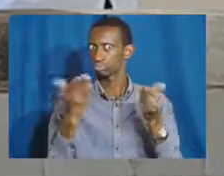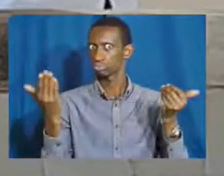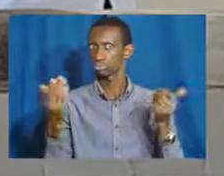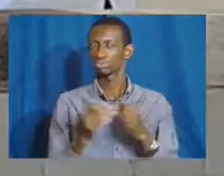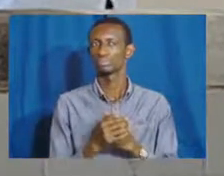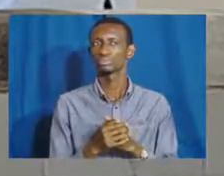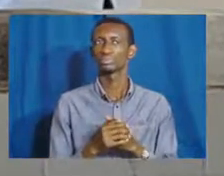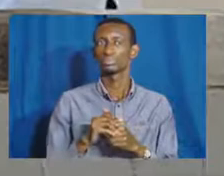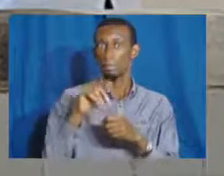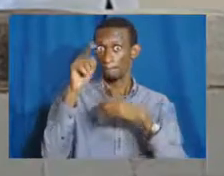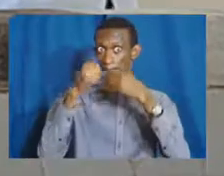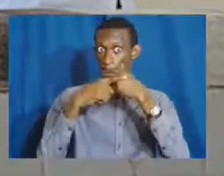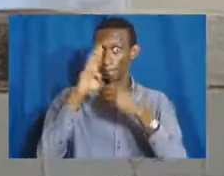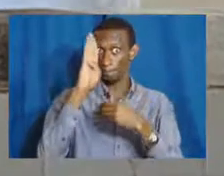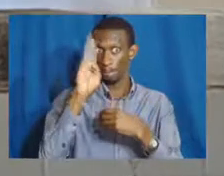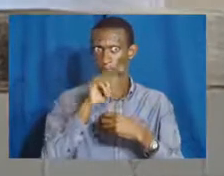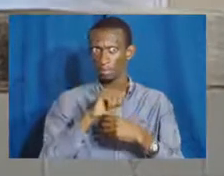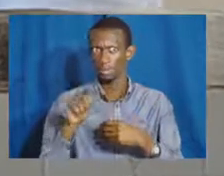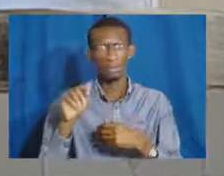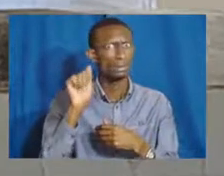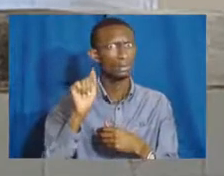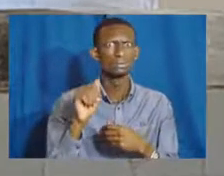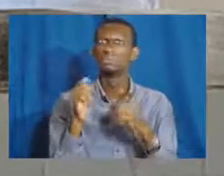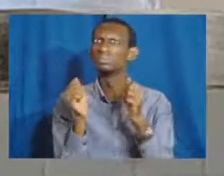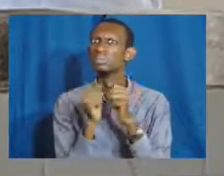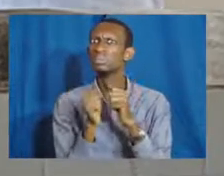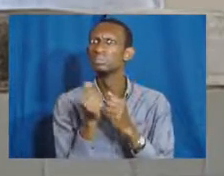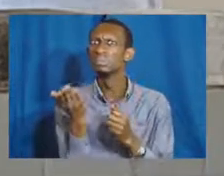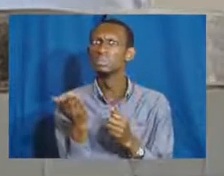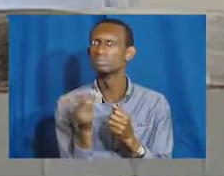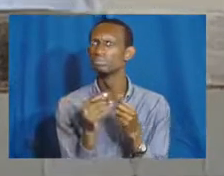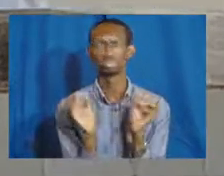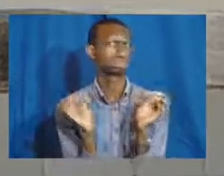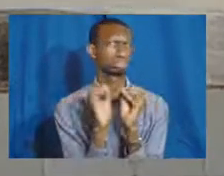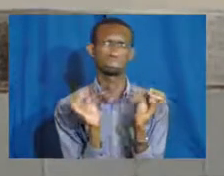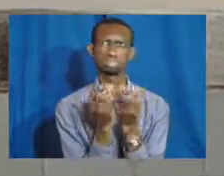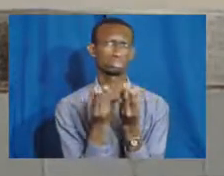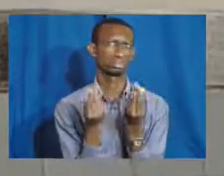B divided by A. Difficult? Not at all.